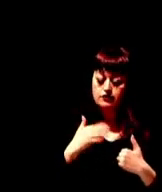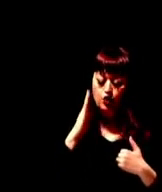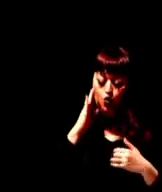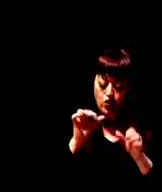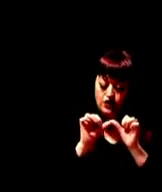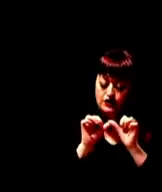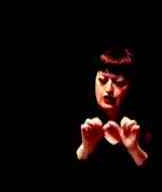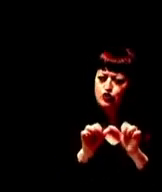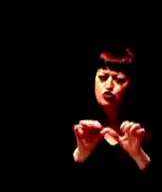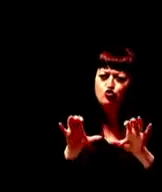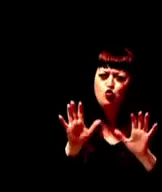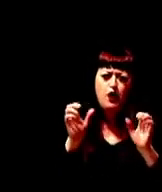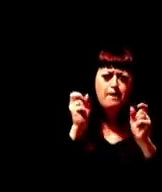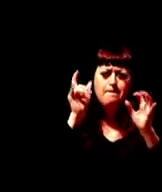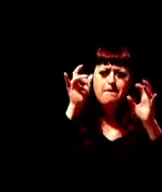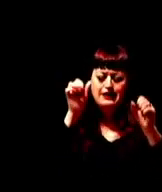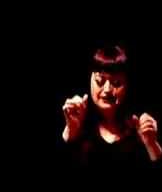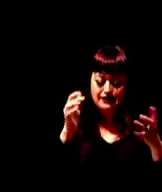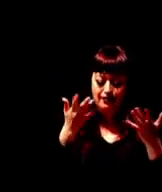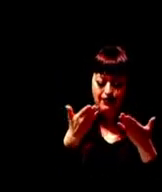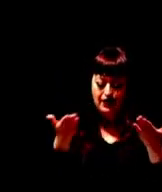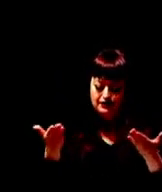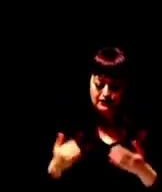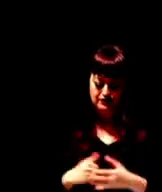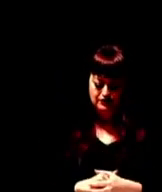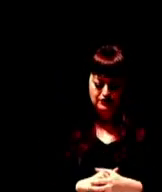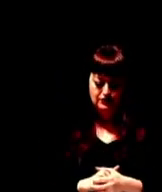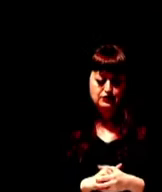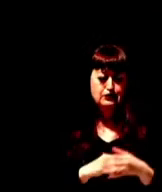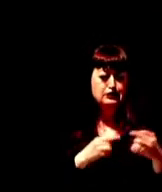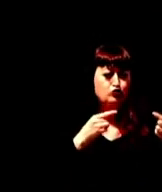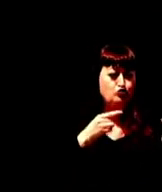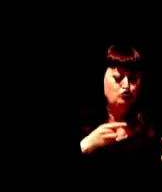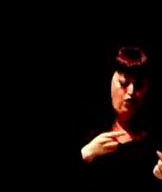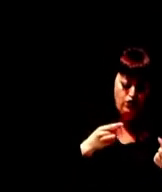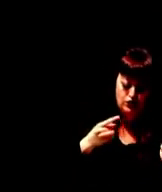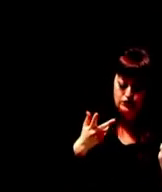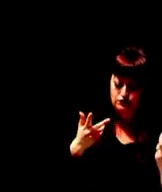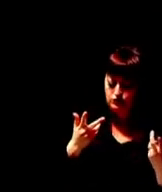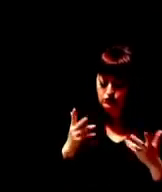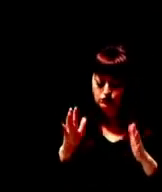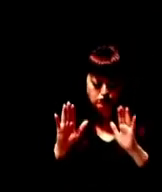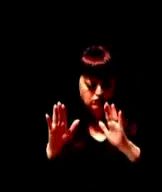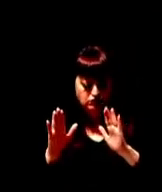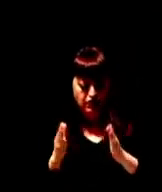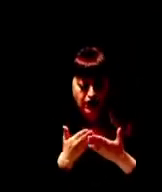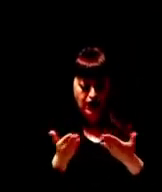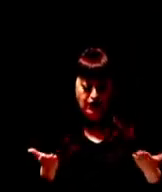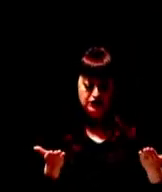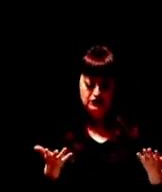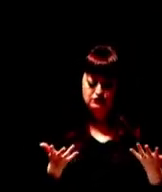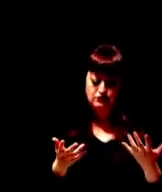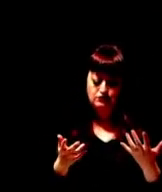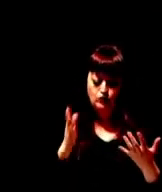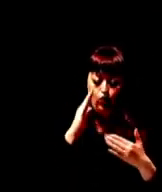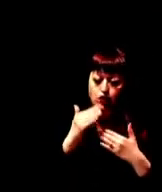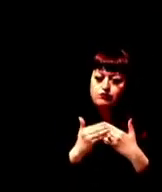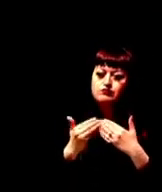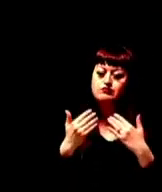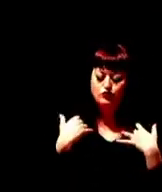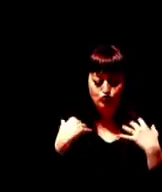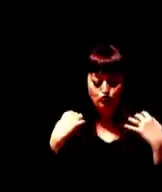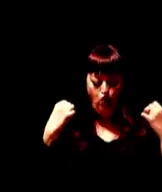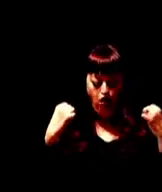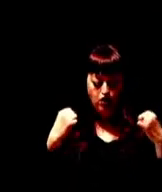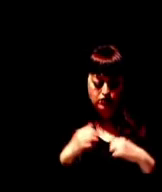incredible things in the world. The trials and tribulations we have been put through have not been trivial, but we have come out the other side strong and